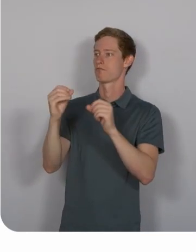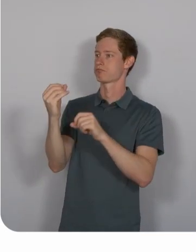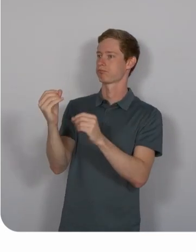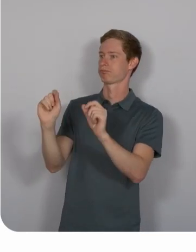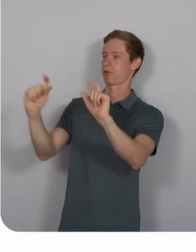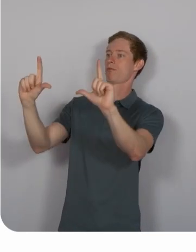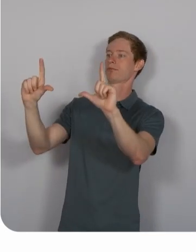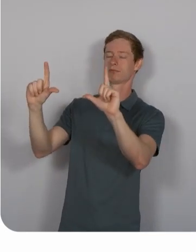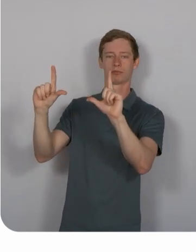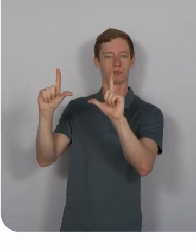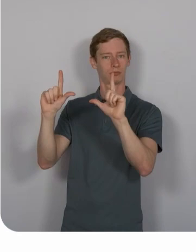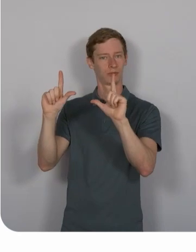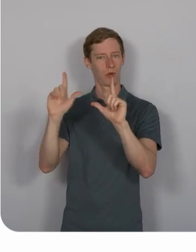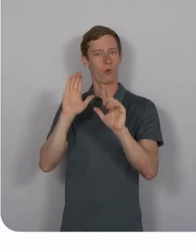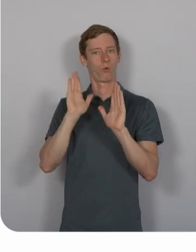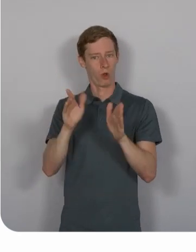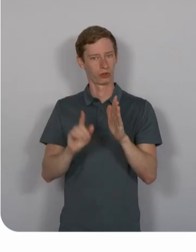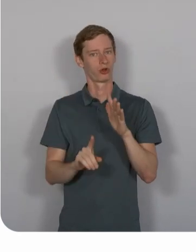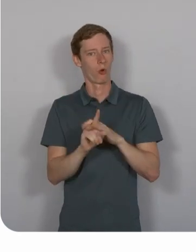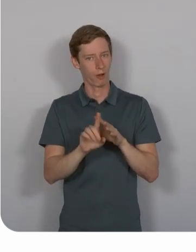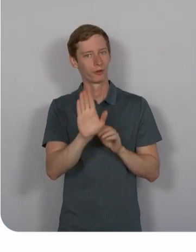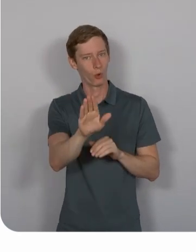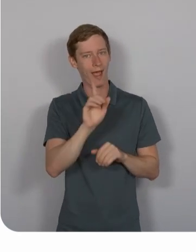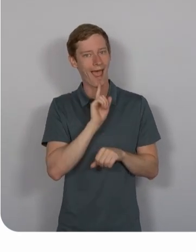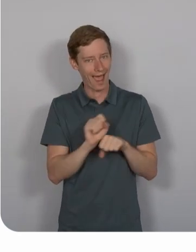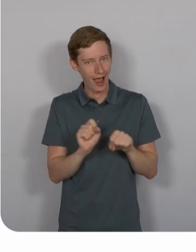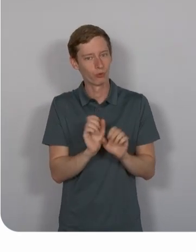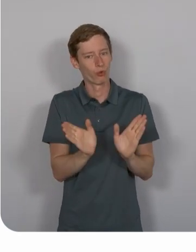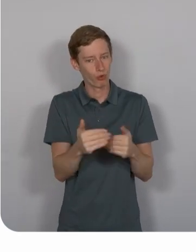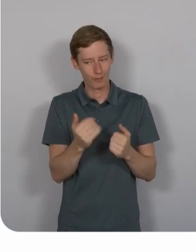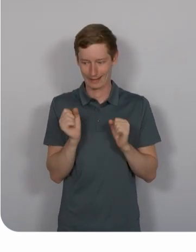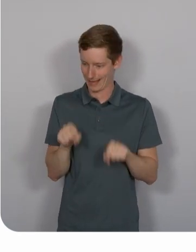in your physical room.